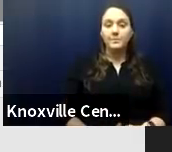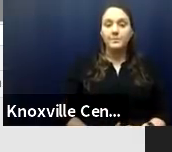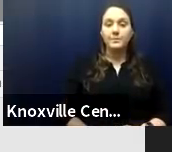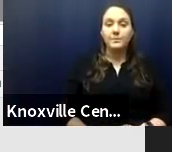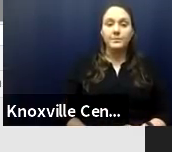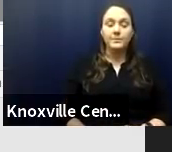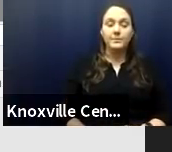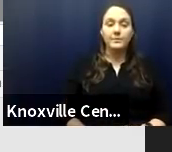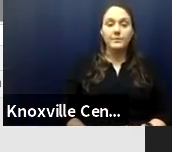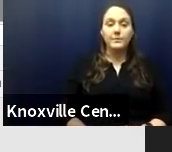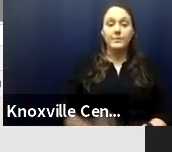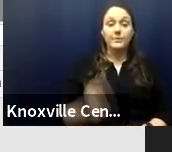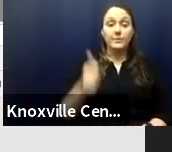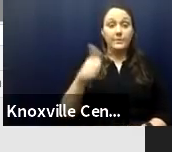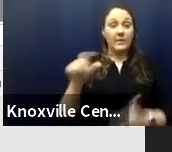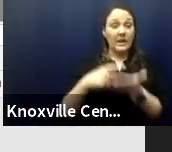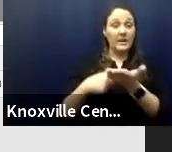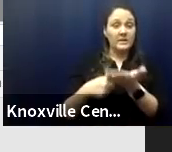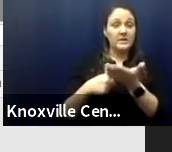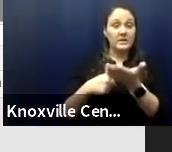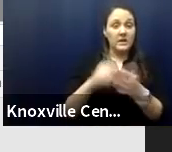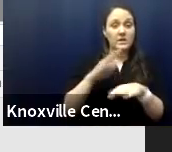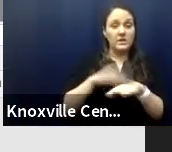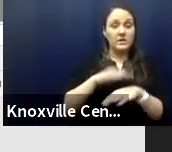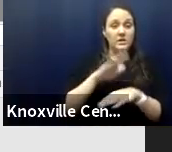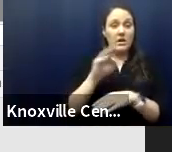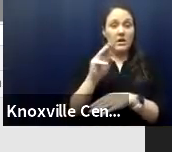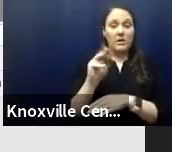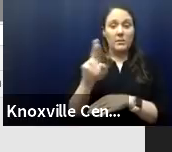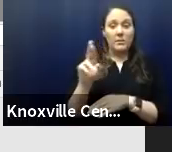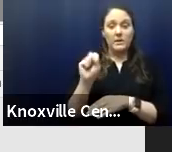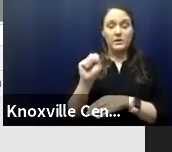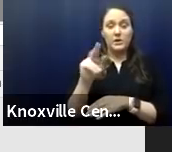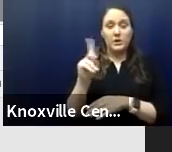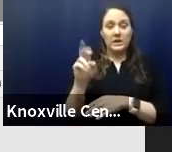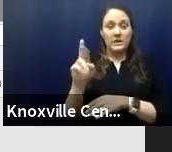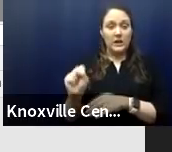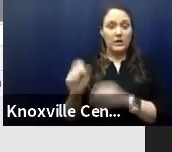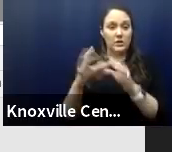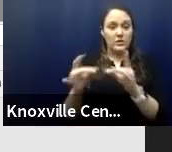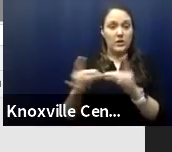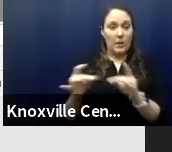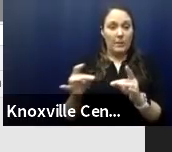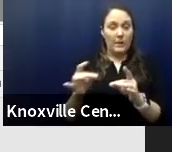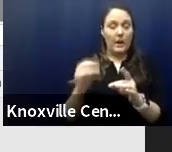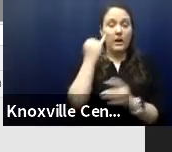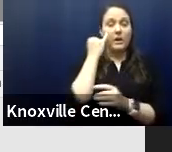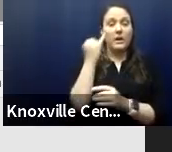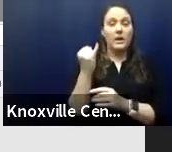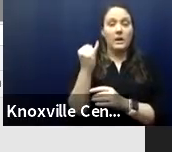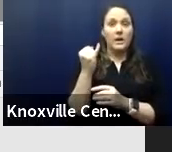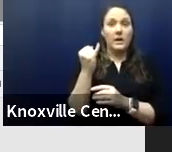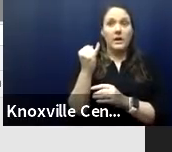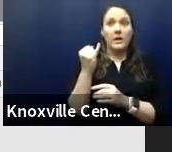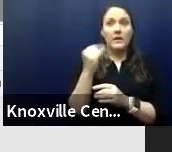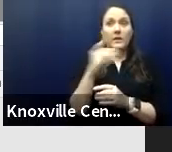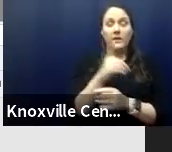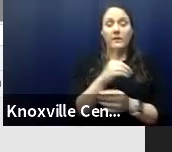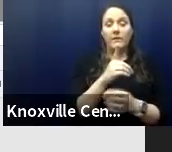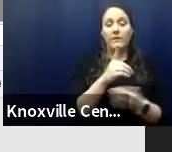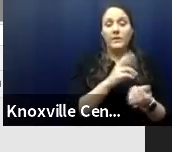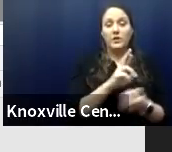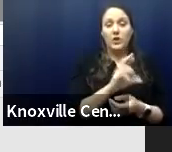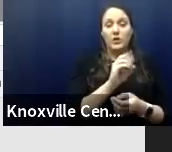Any discussion on Mr. Sanders' comment? And if, Dr. O'Brien, if you view